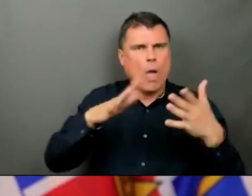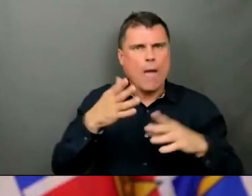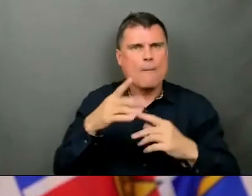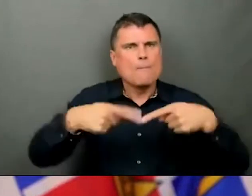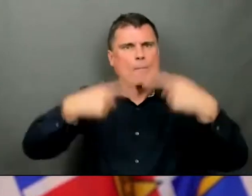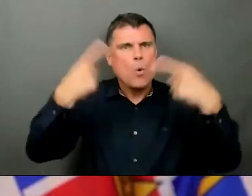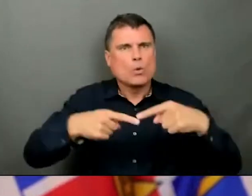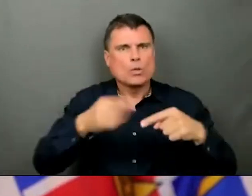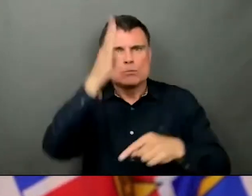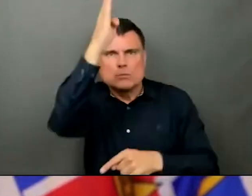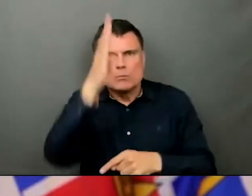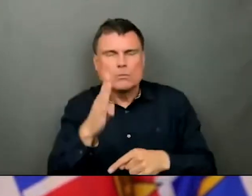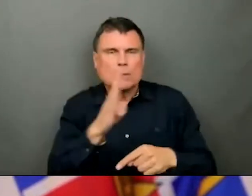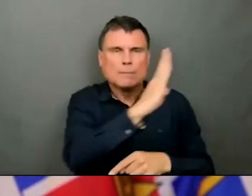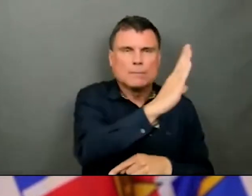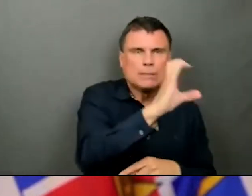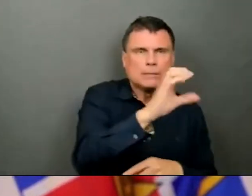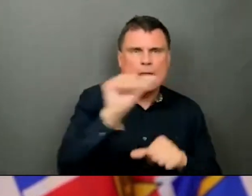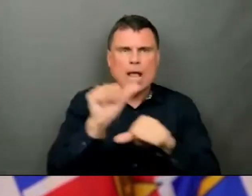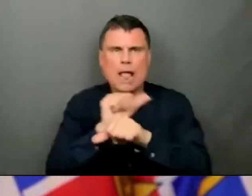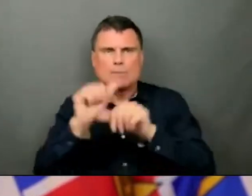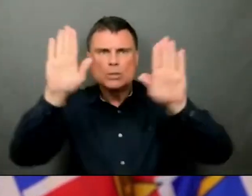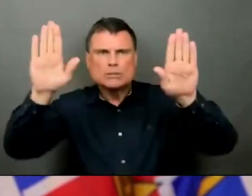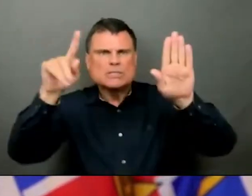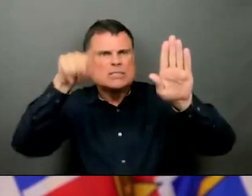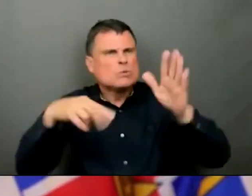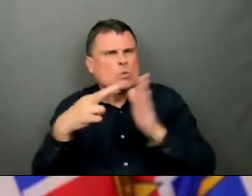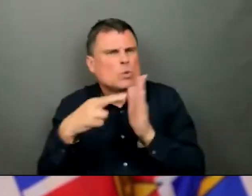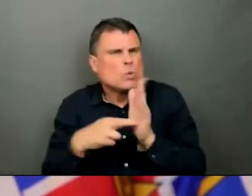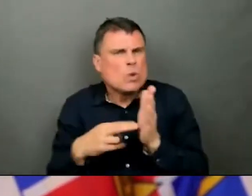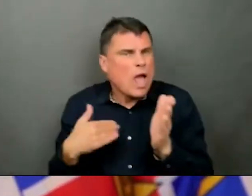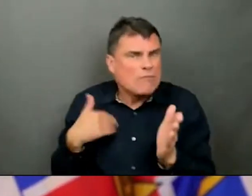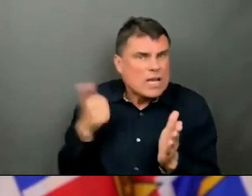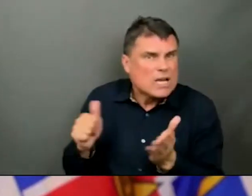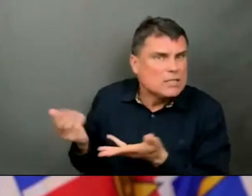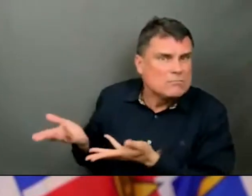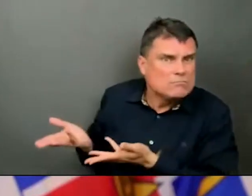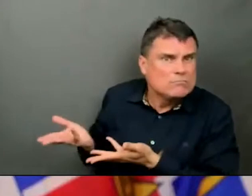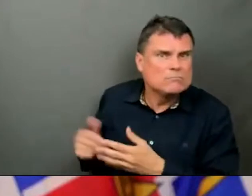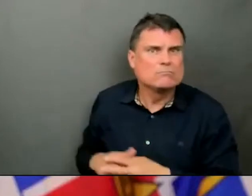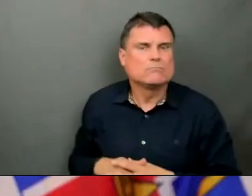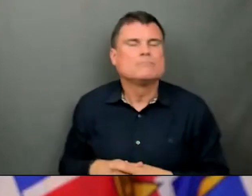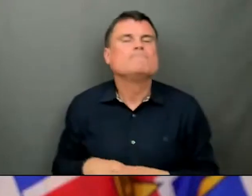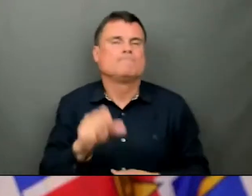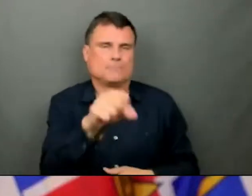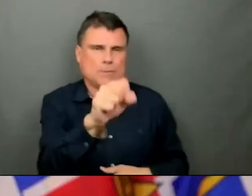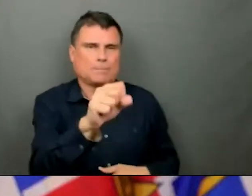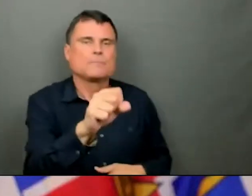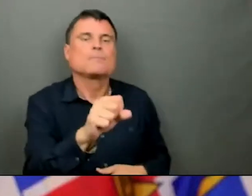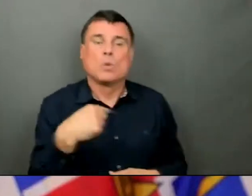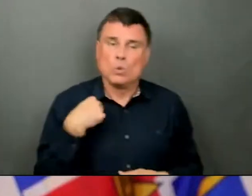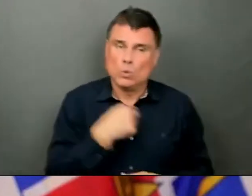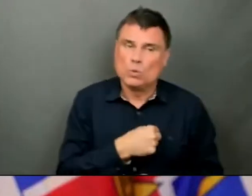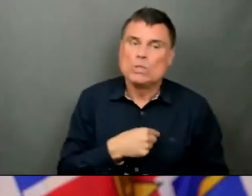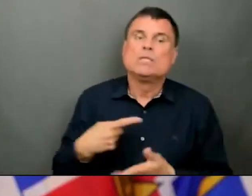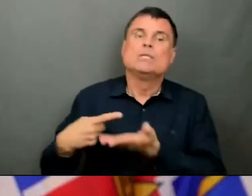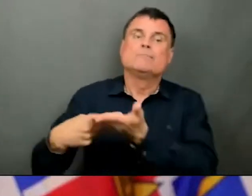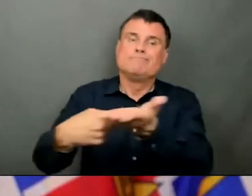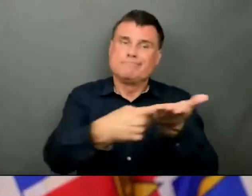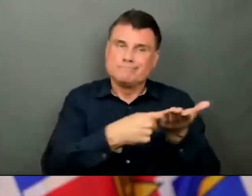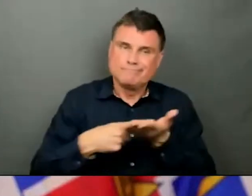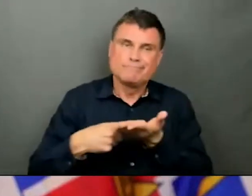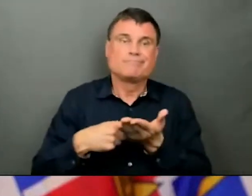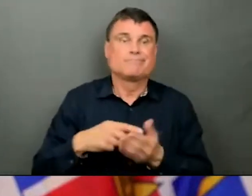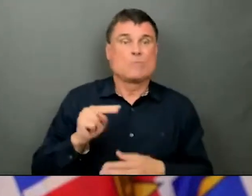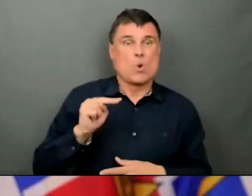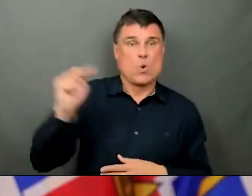to Alberta. Yeah, and we know that it's been something we've been discussing with our colleagues in the north for a long time. We